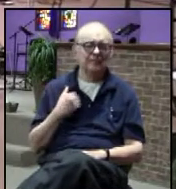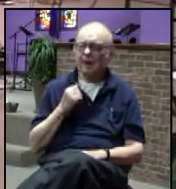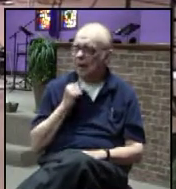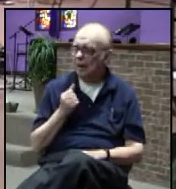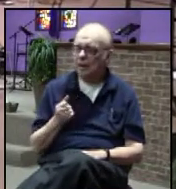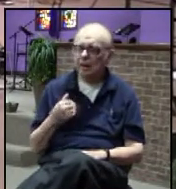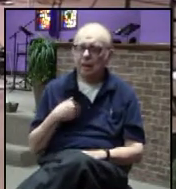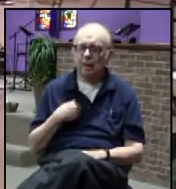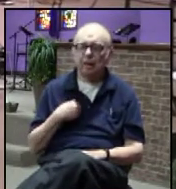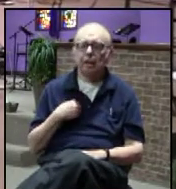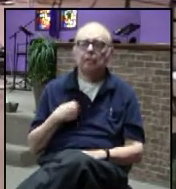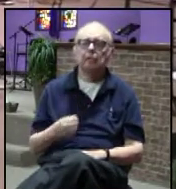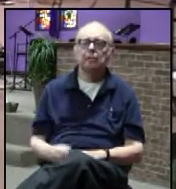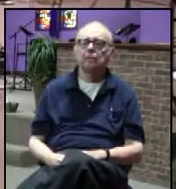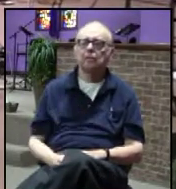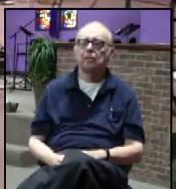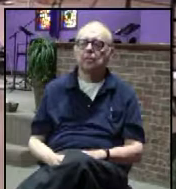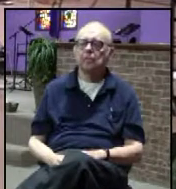have.